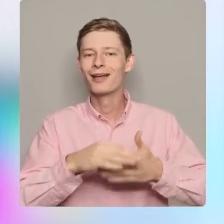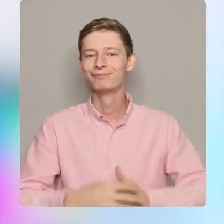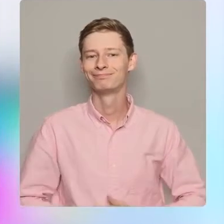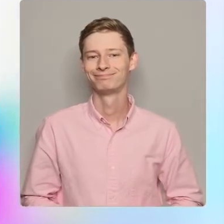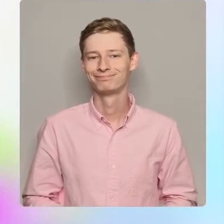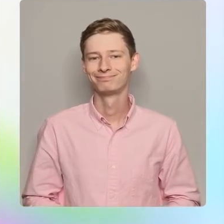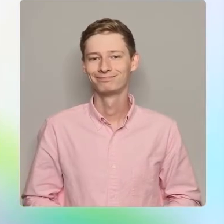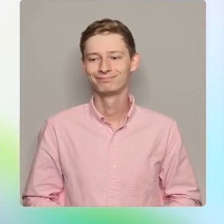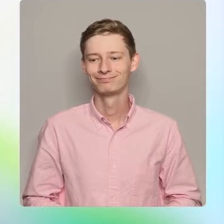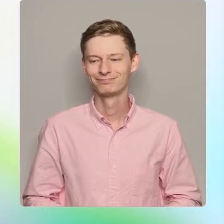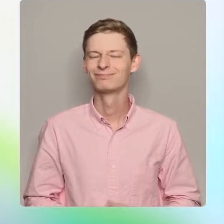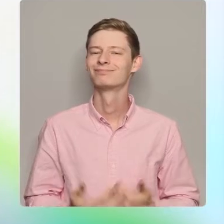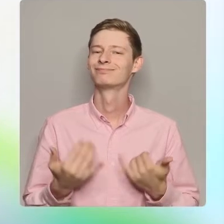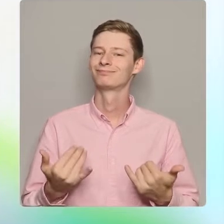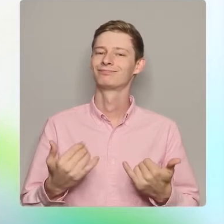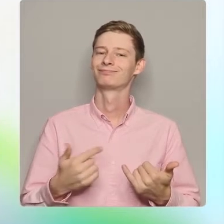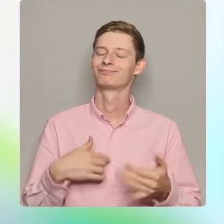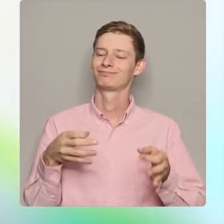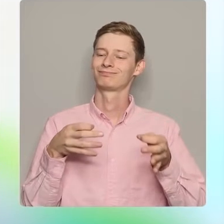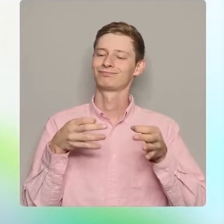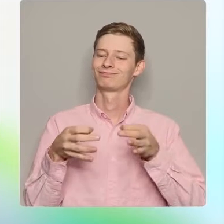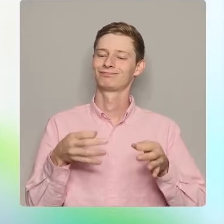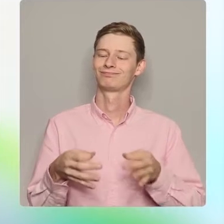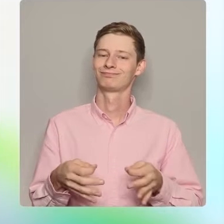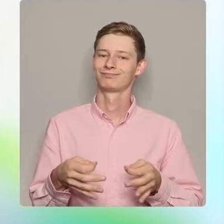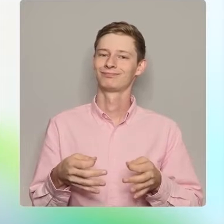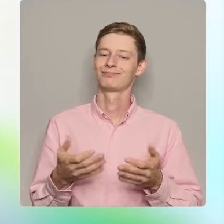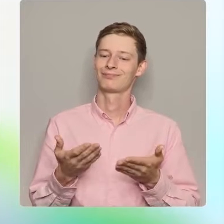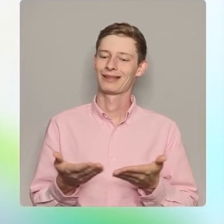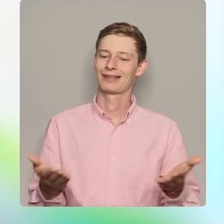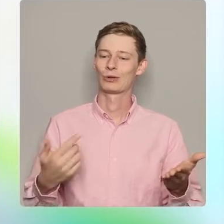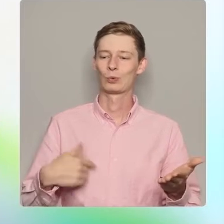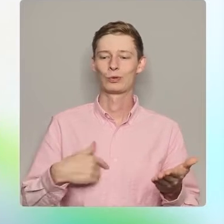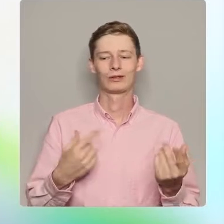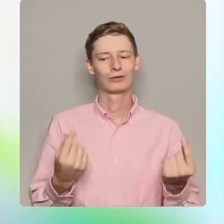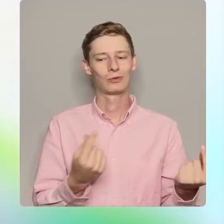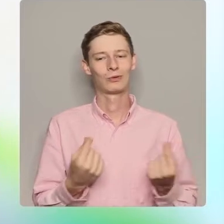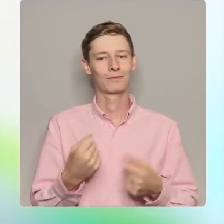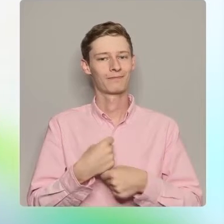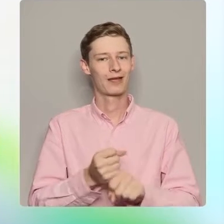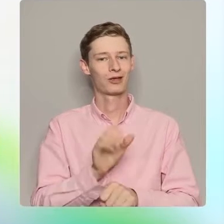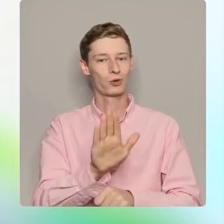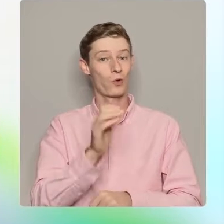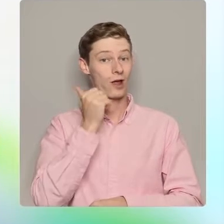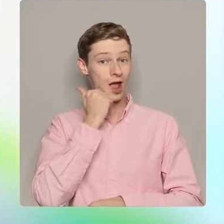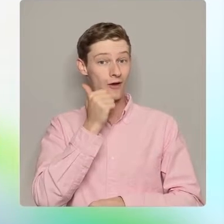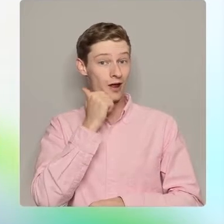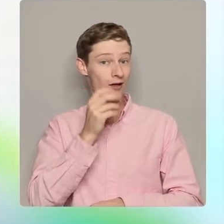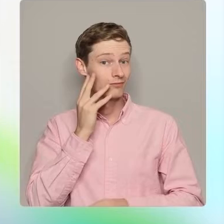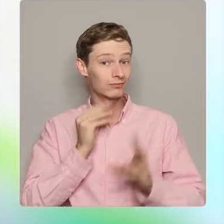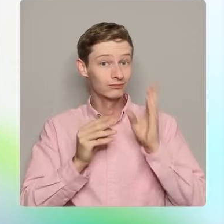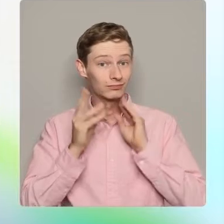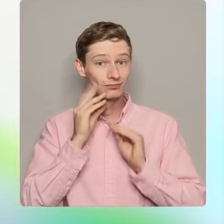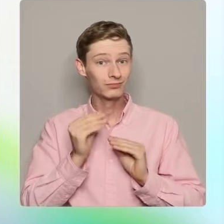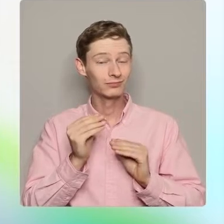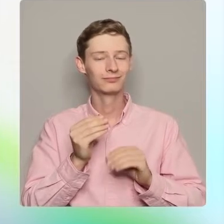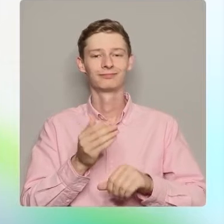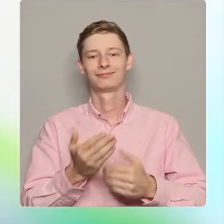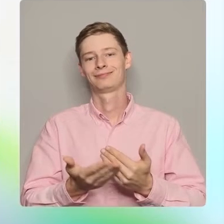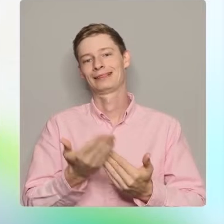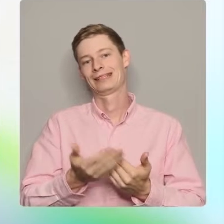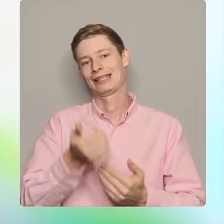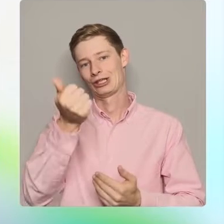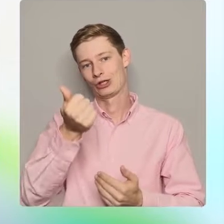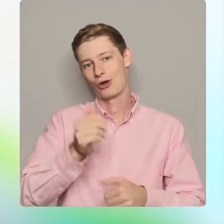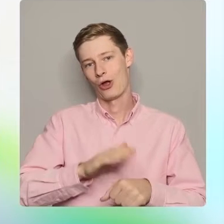We are continually working to make your development experience better and more frictionless, so you can spend